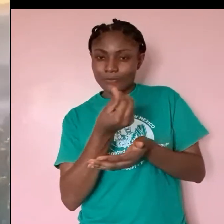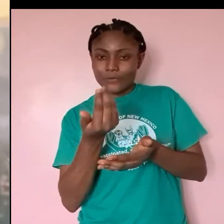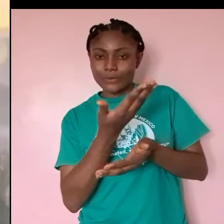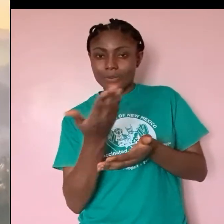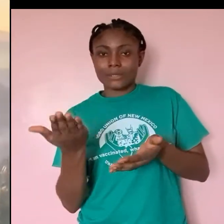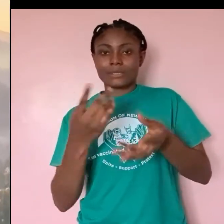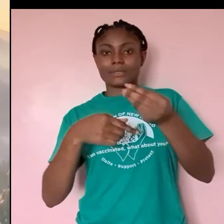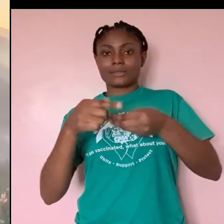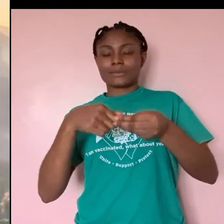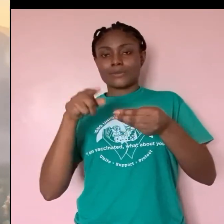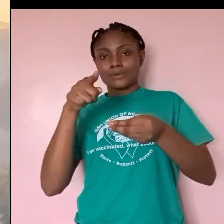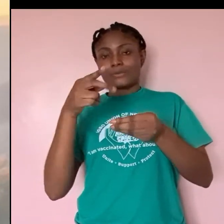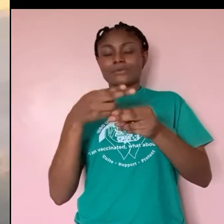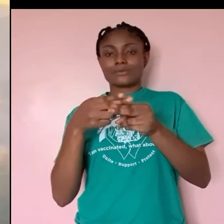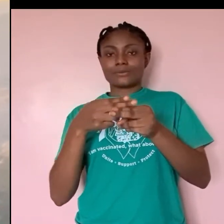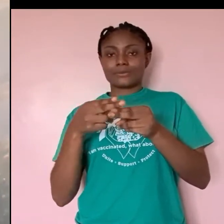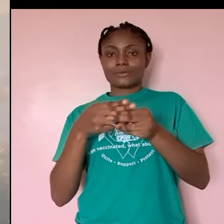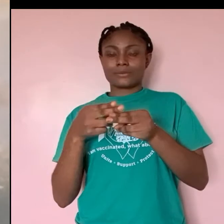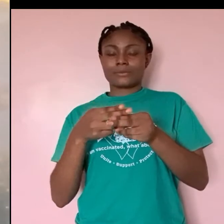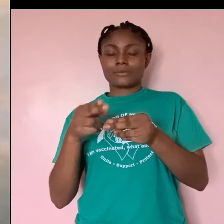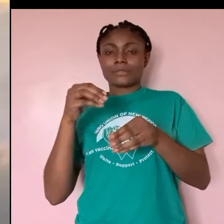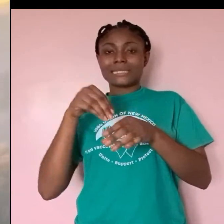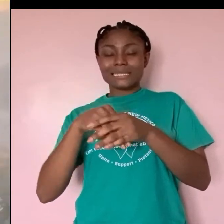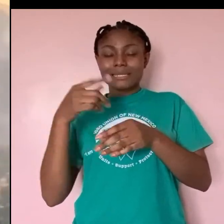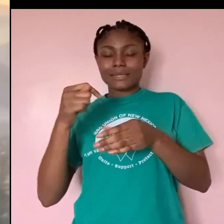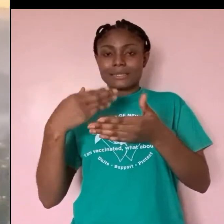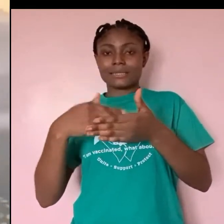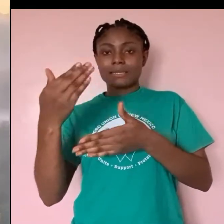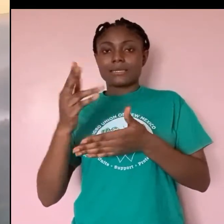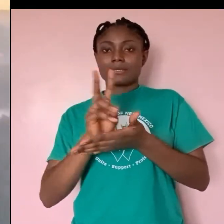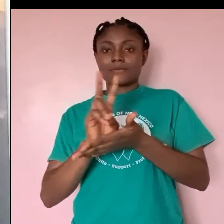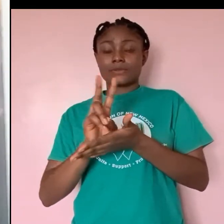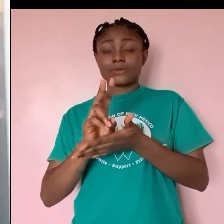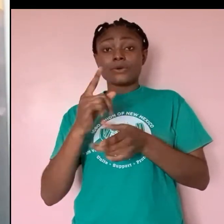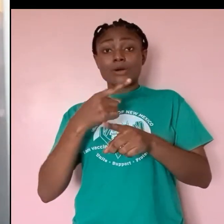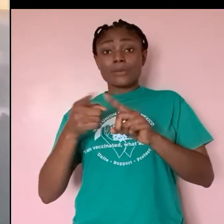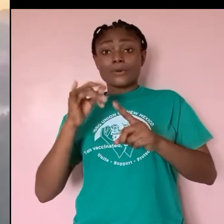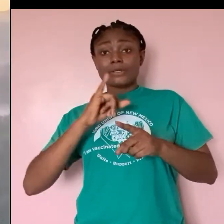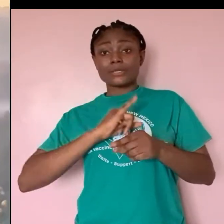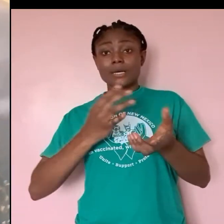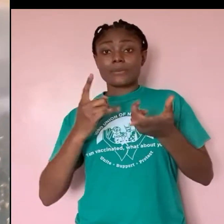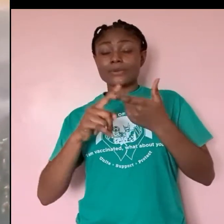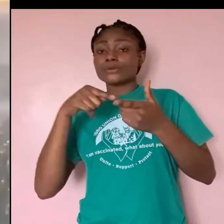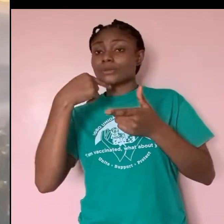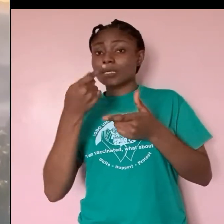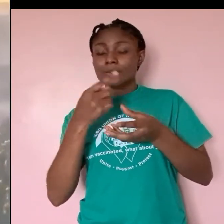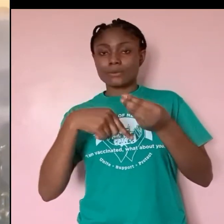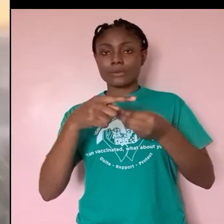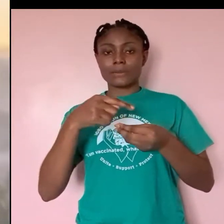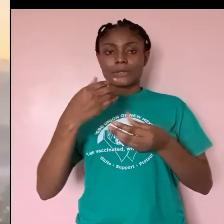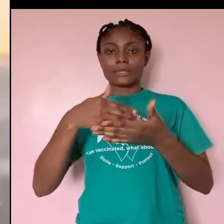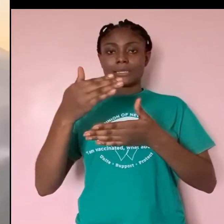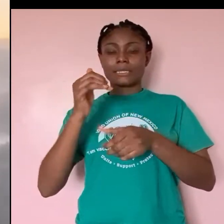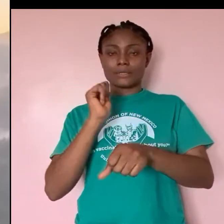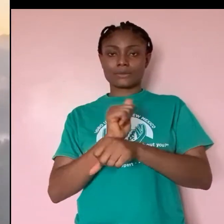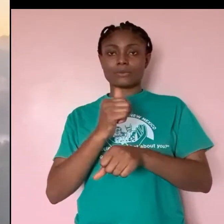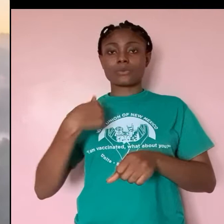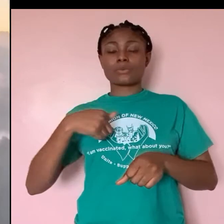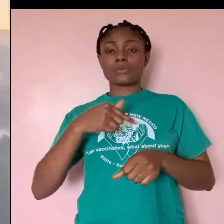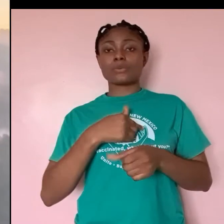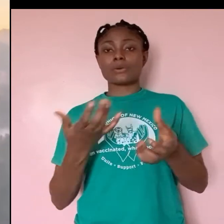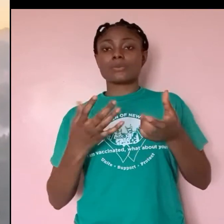trip very soon, possibly in the next video. But I want to tell you about the next work that we are about to